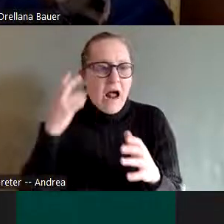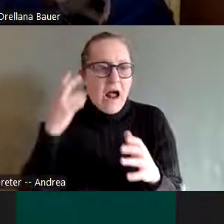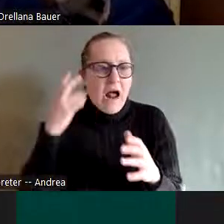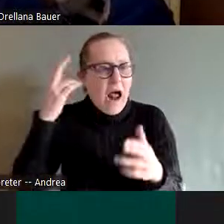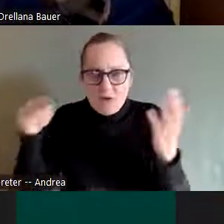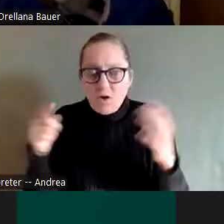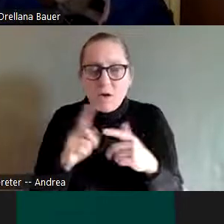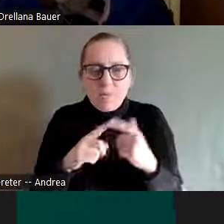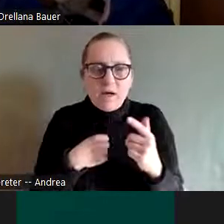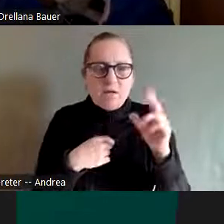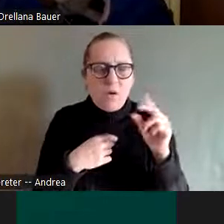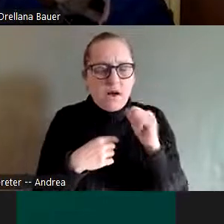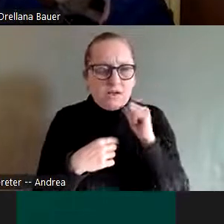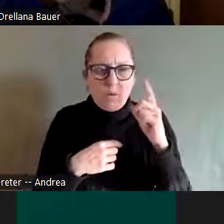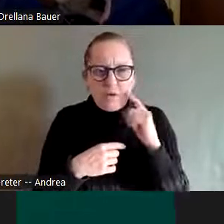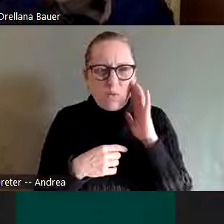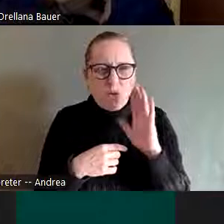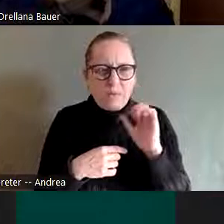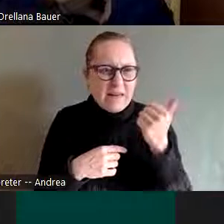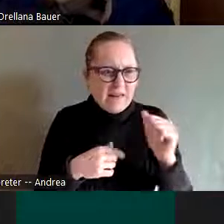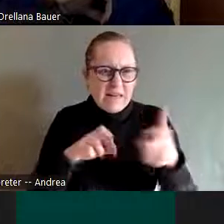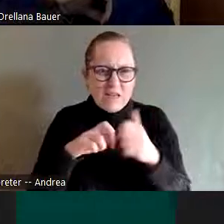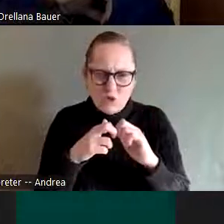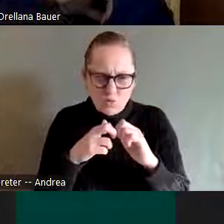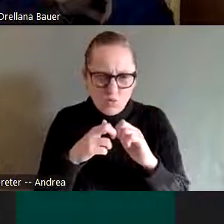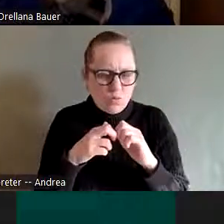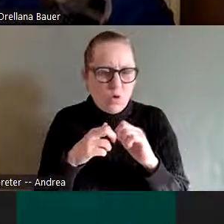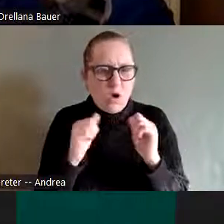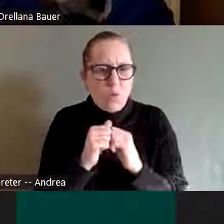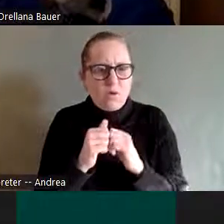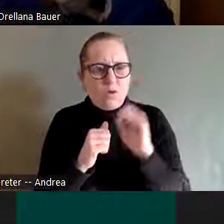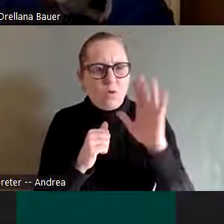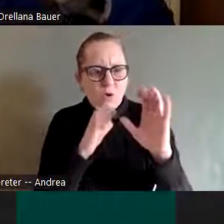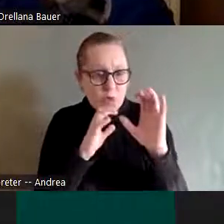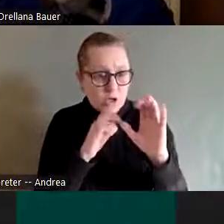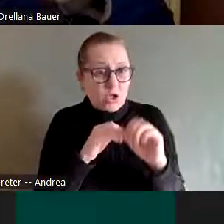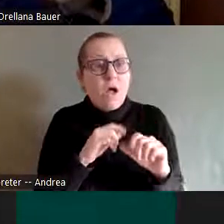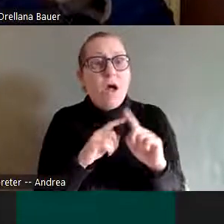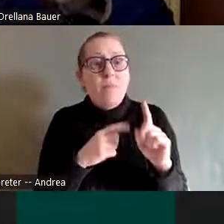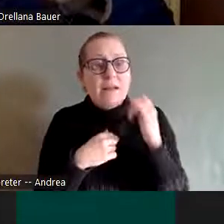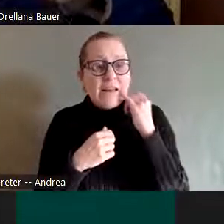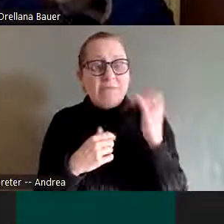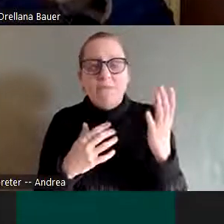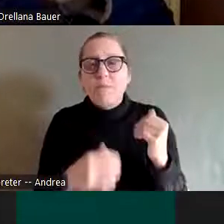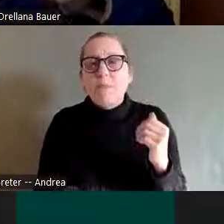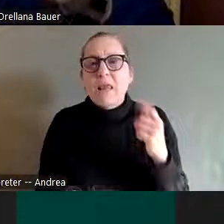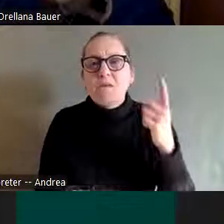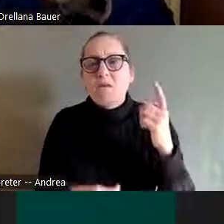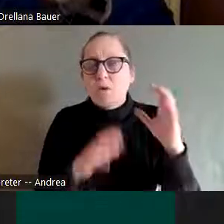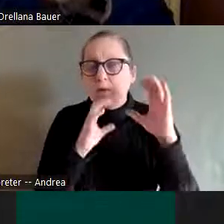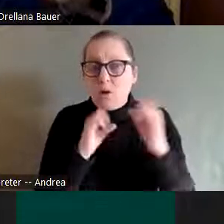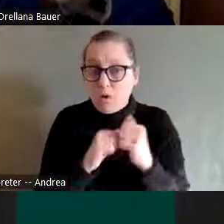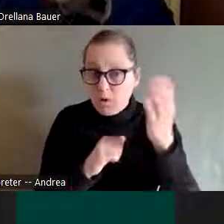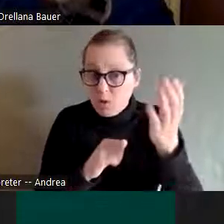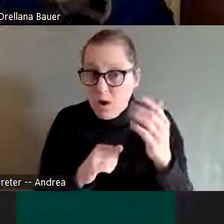no, I don't think there would be any issue with your communications. But if it is somebody communicating with you